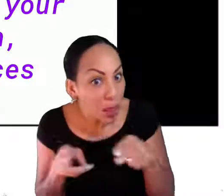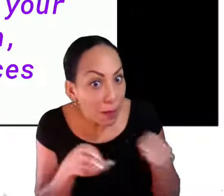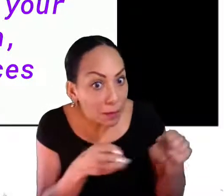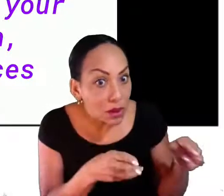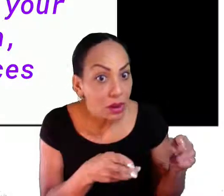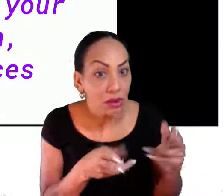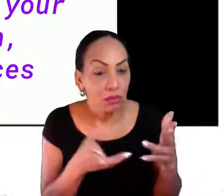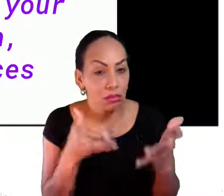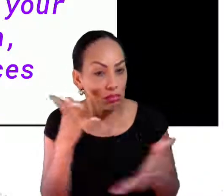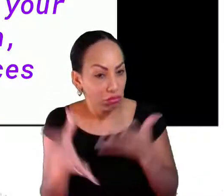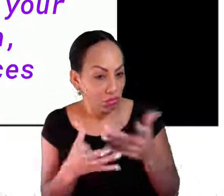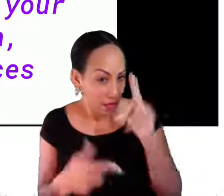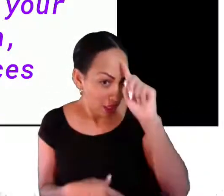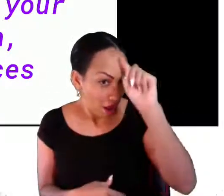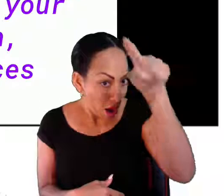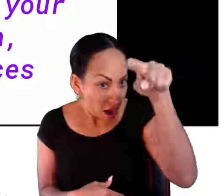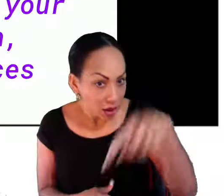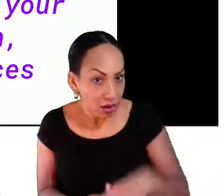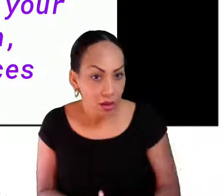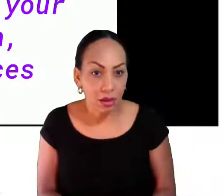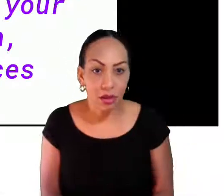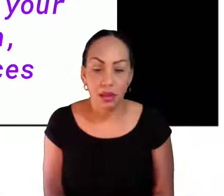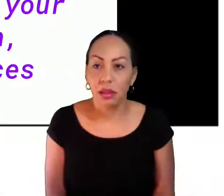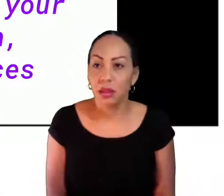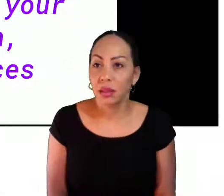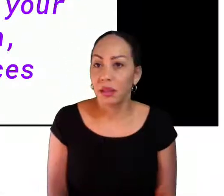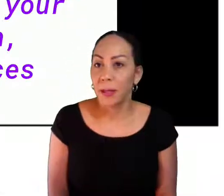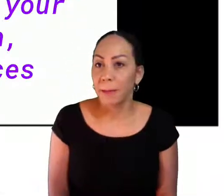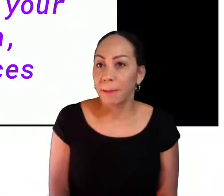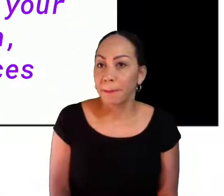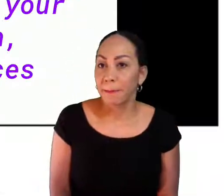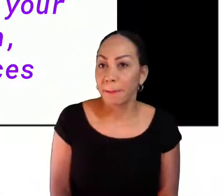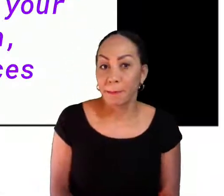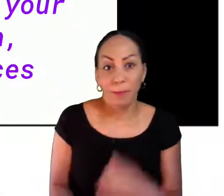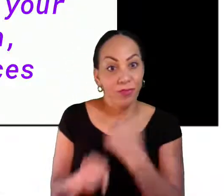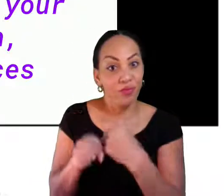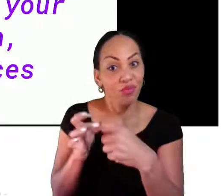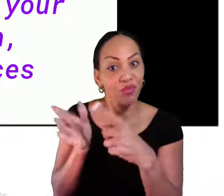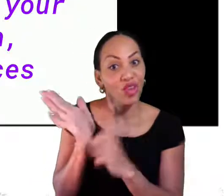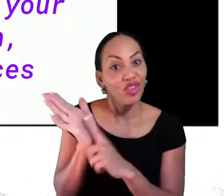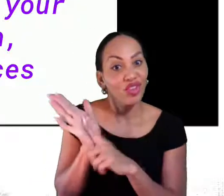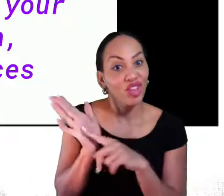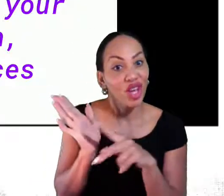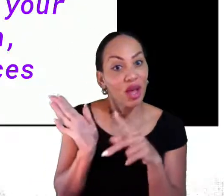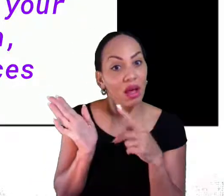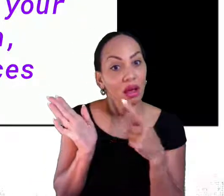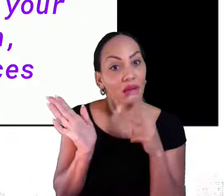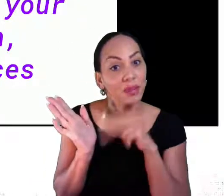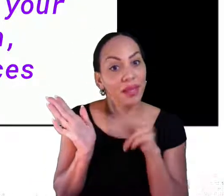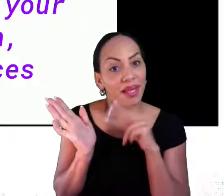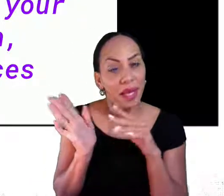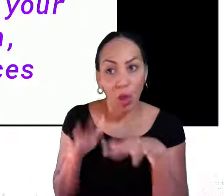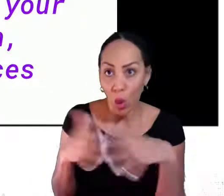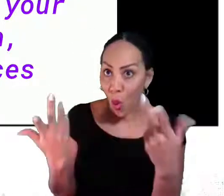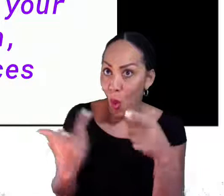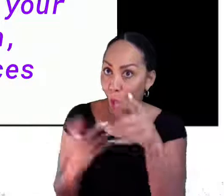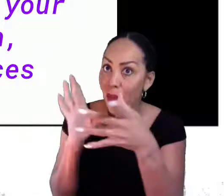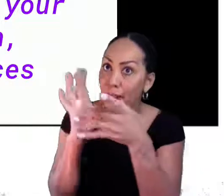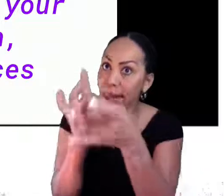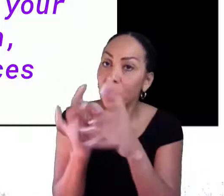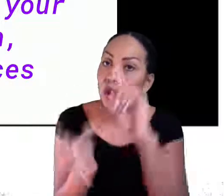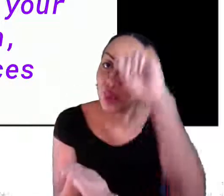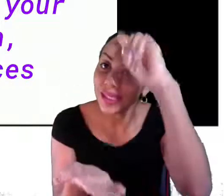Jill? But also maybe how you make decisions, or who